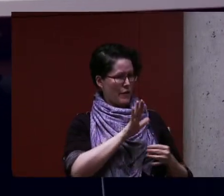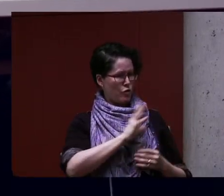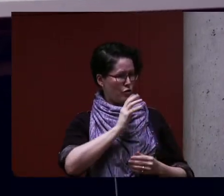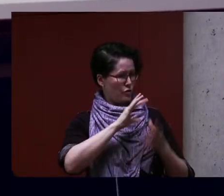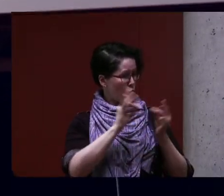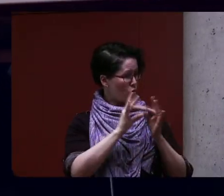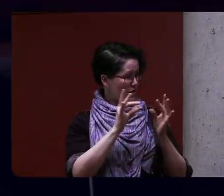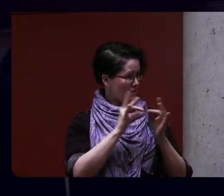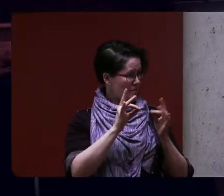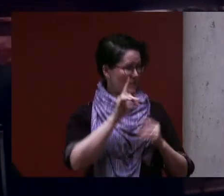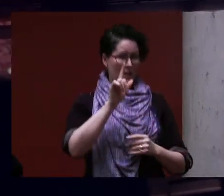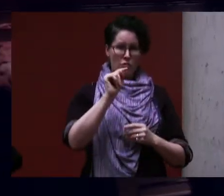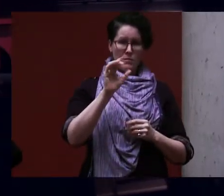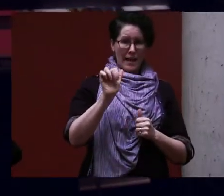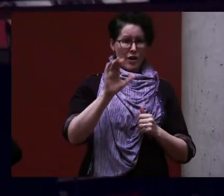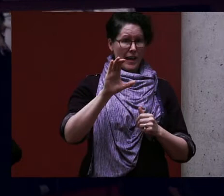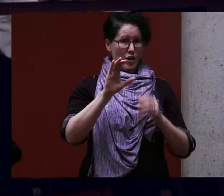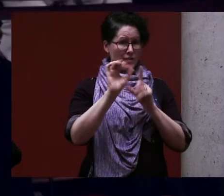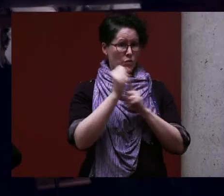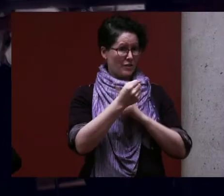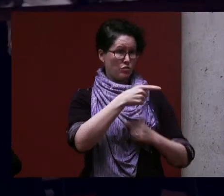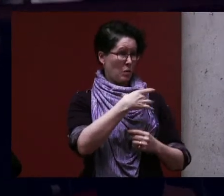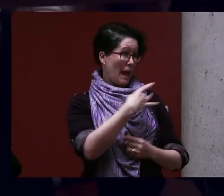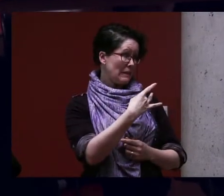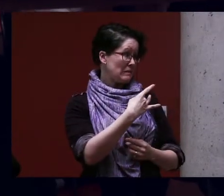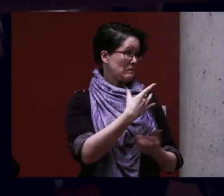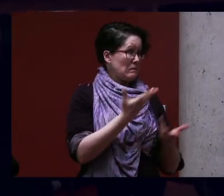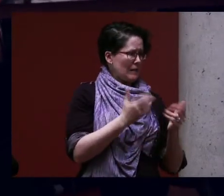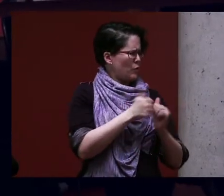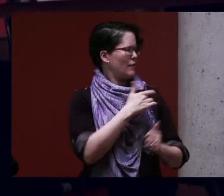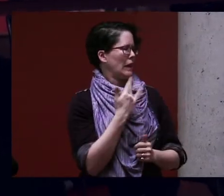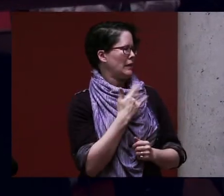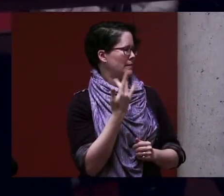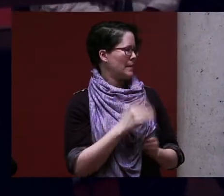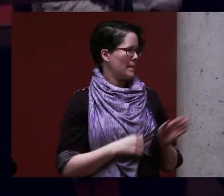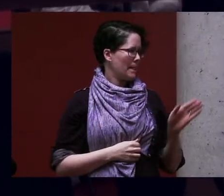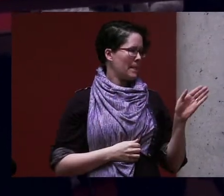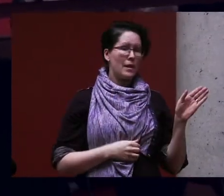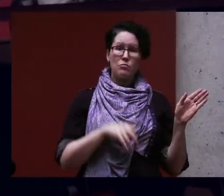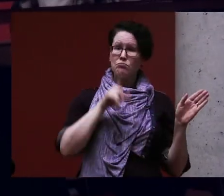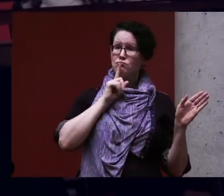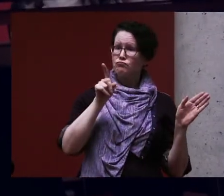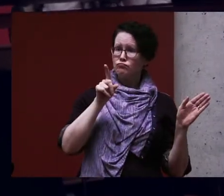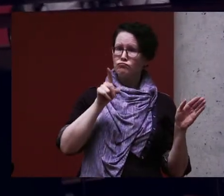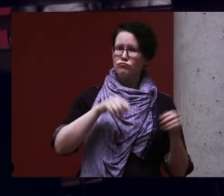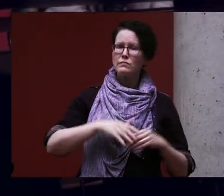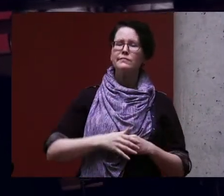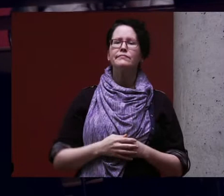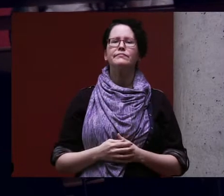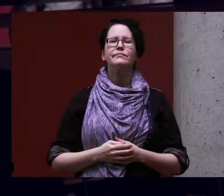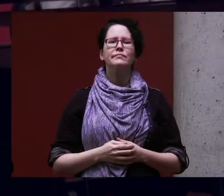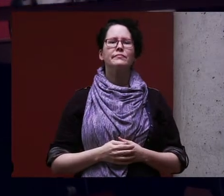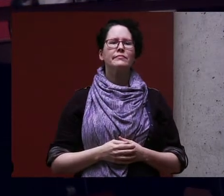does her housing and care situation make you feel? Sure. I'm sure many of you can identify with this scenario that I'm about